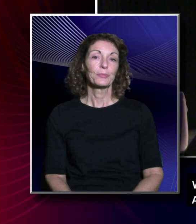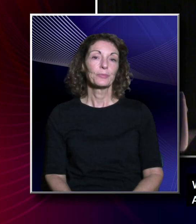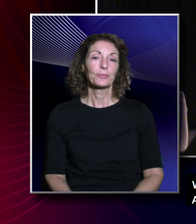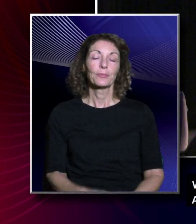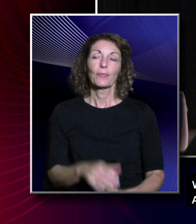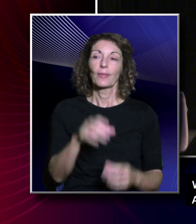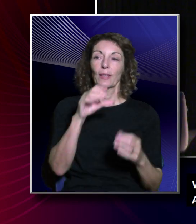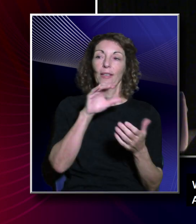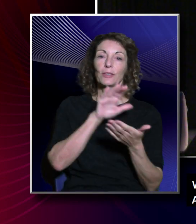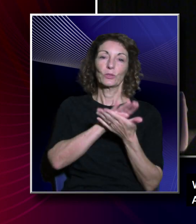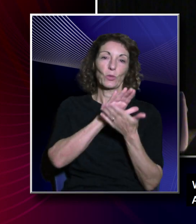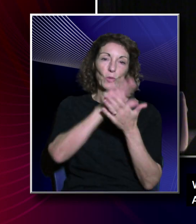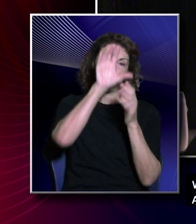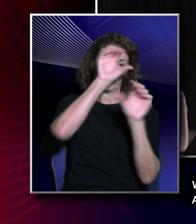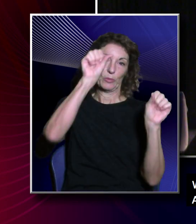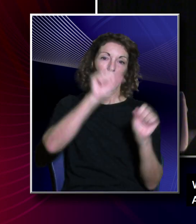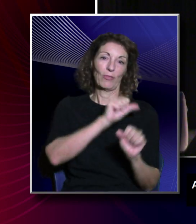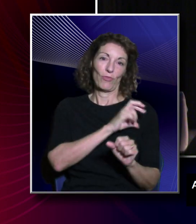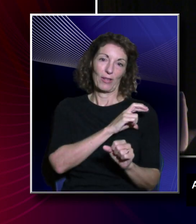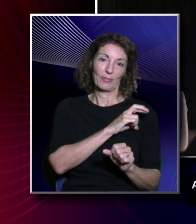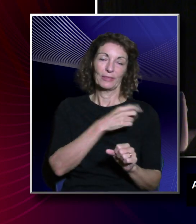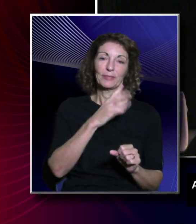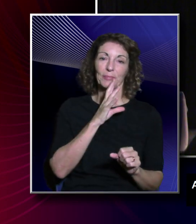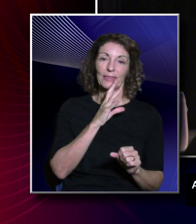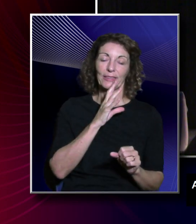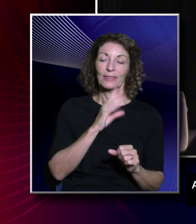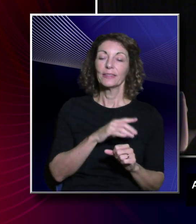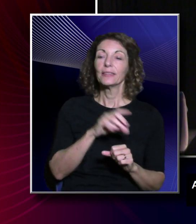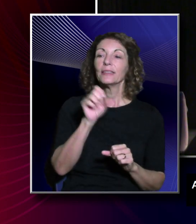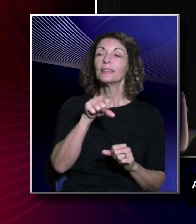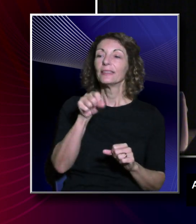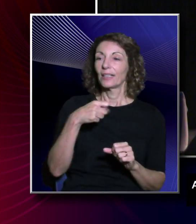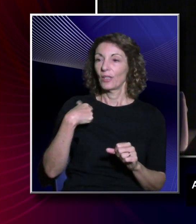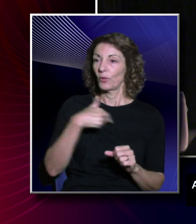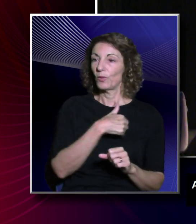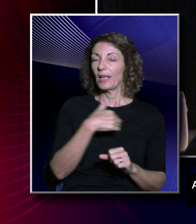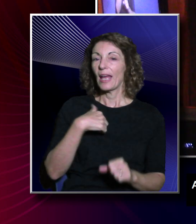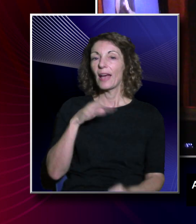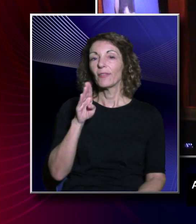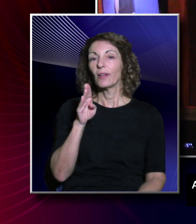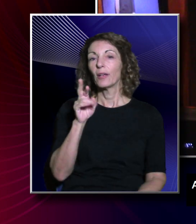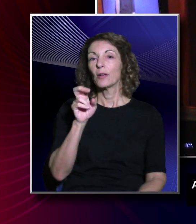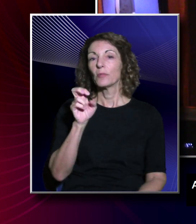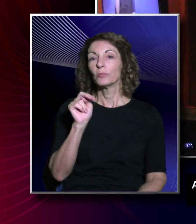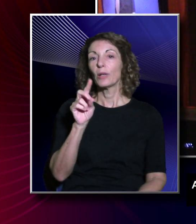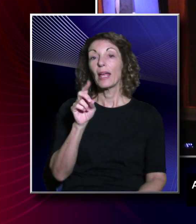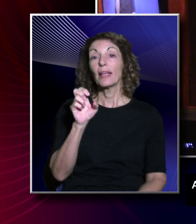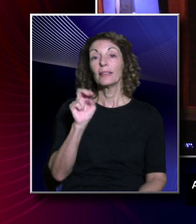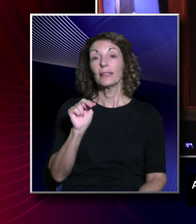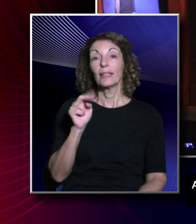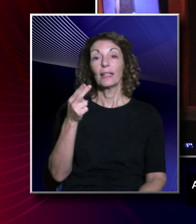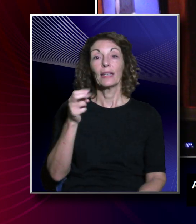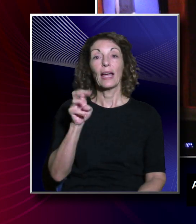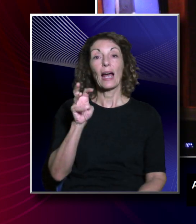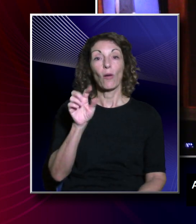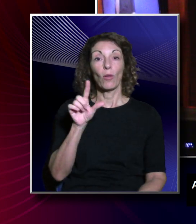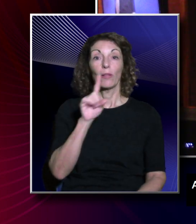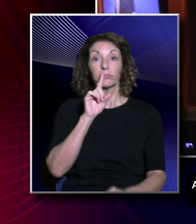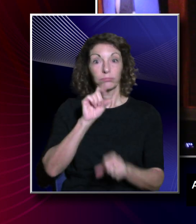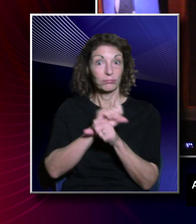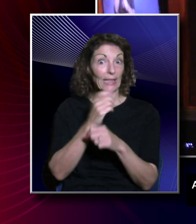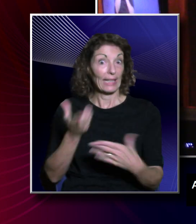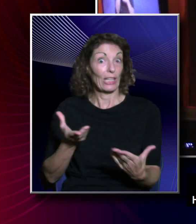Yes, we have Brandon Howell actually here, if you want him